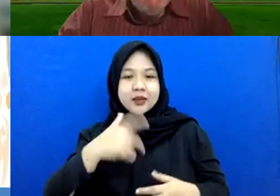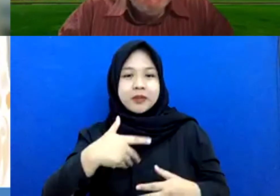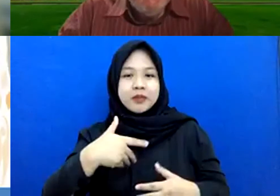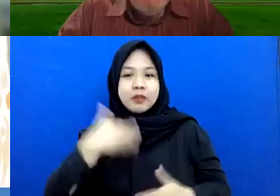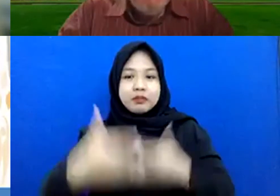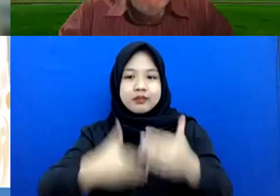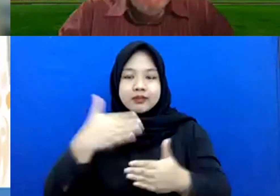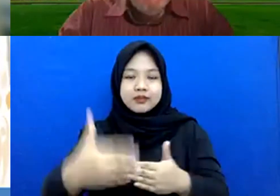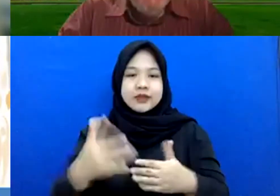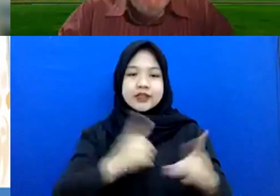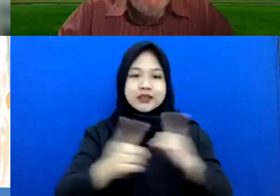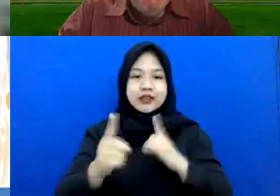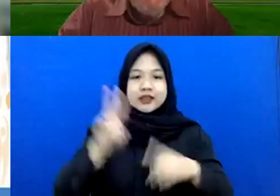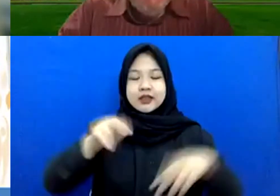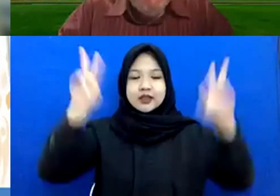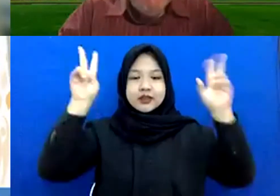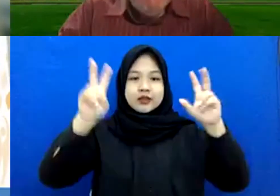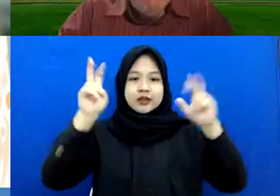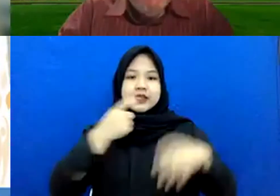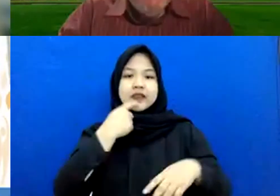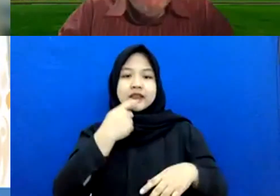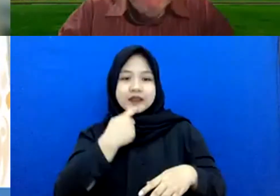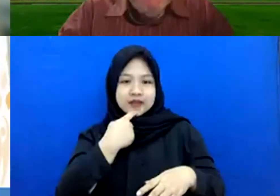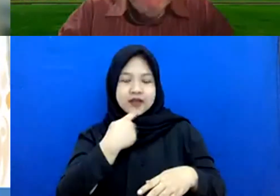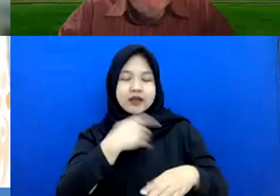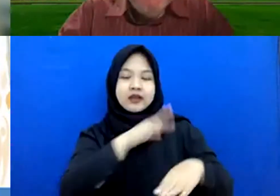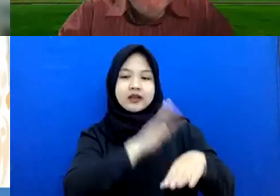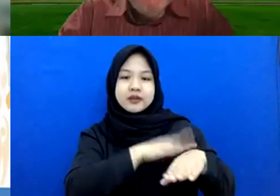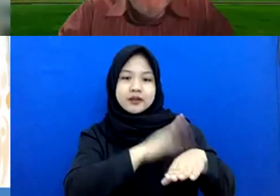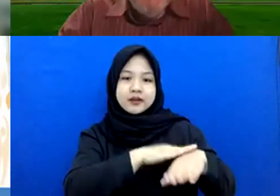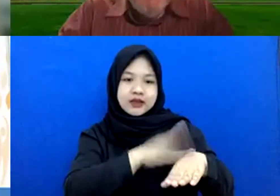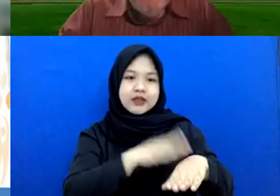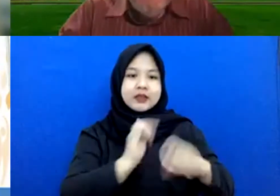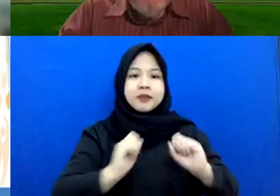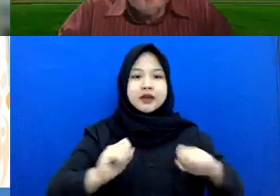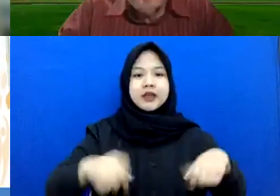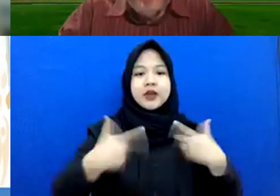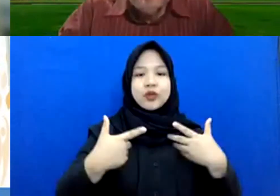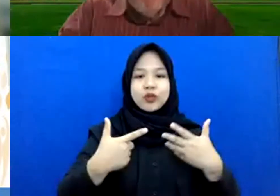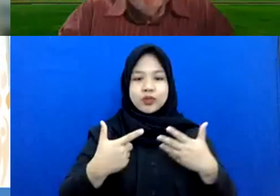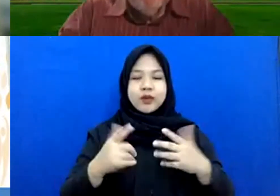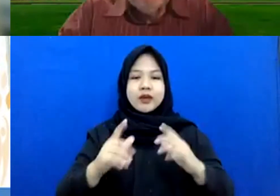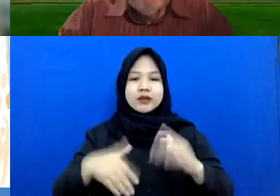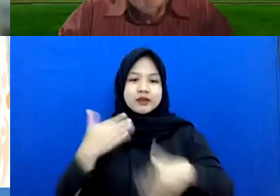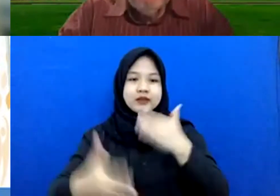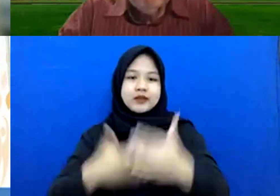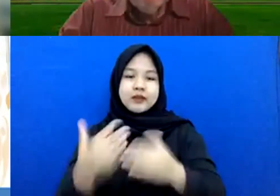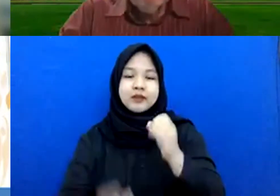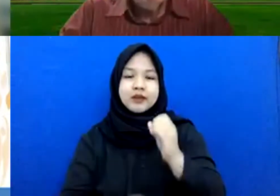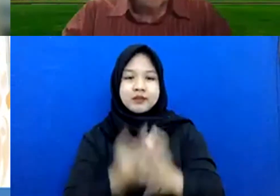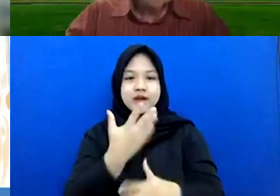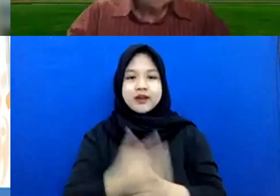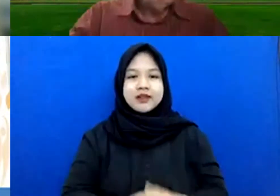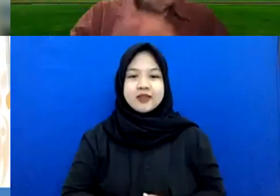of indigenous worldview and lifespan development. Yeah, thank you so